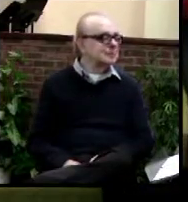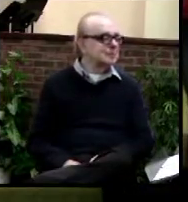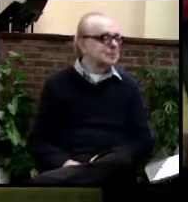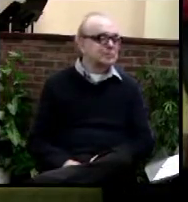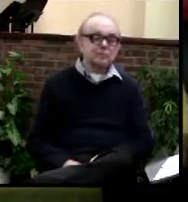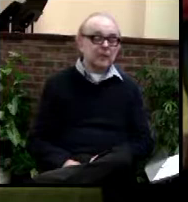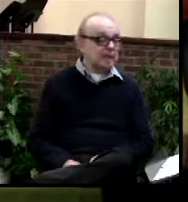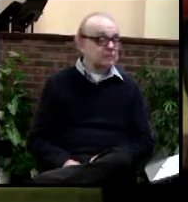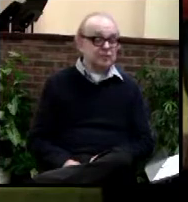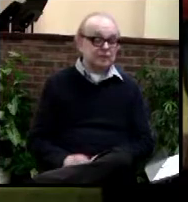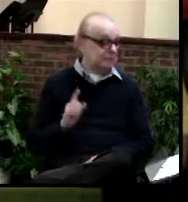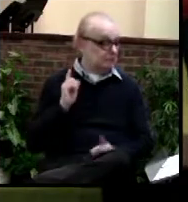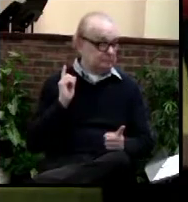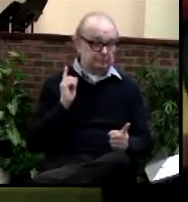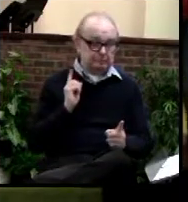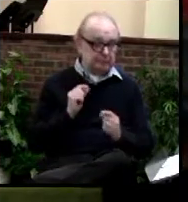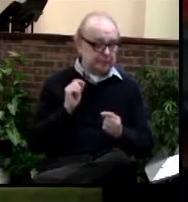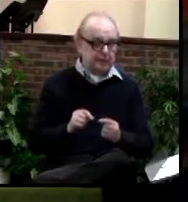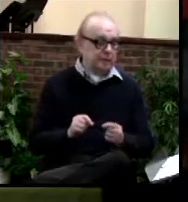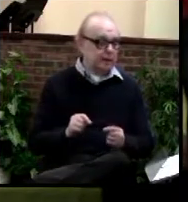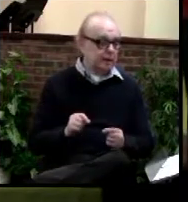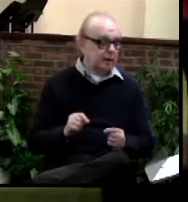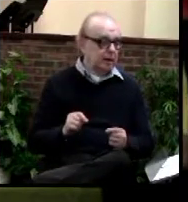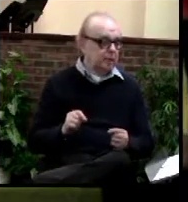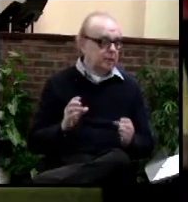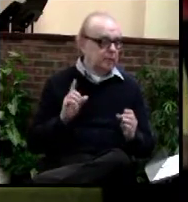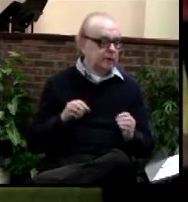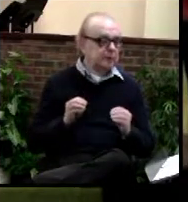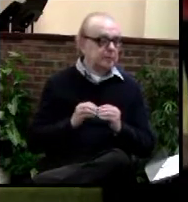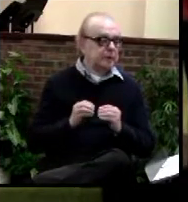Flat out. We need to be more black and white